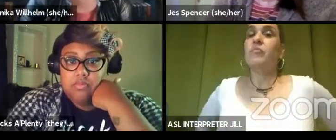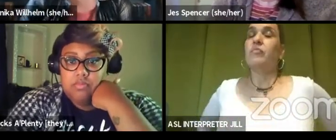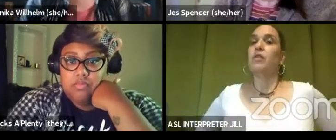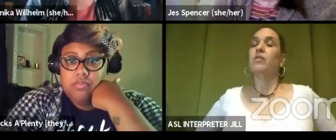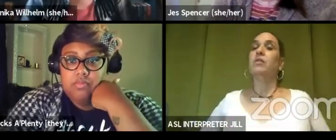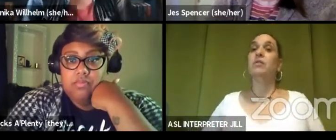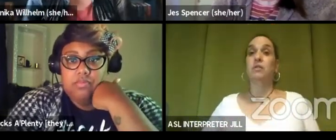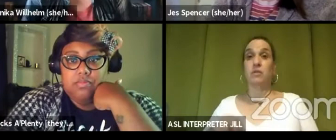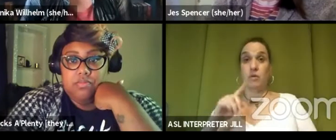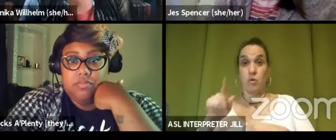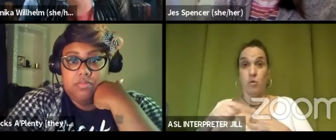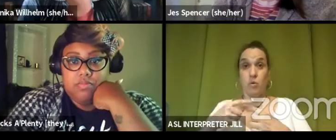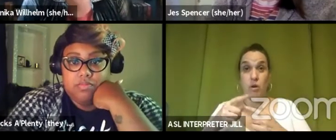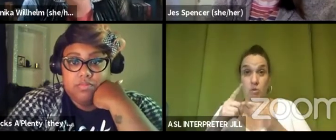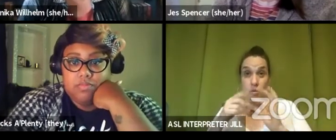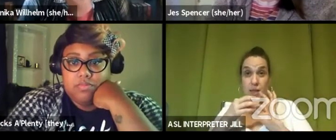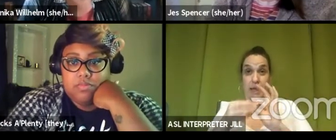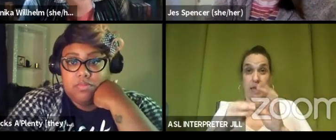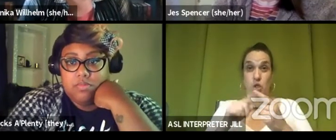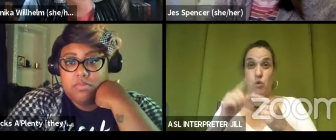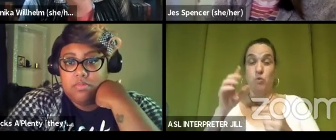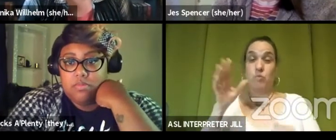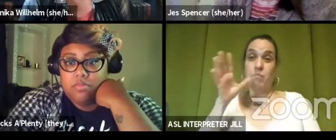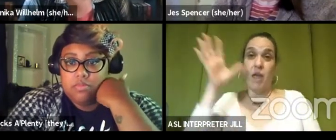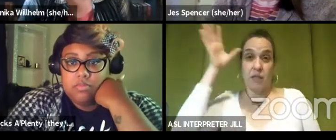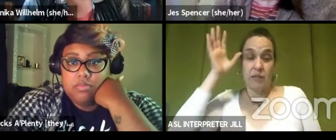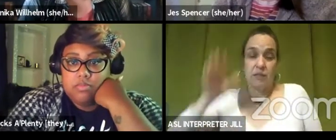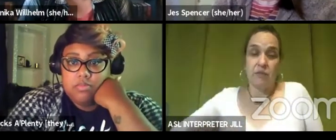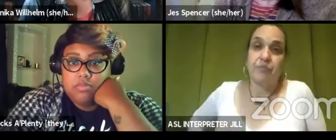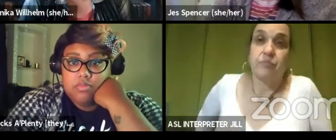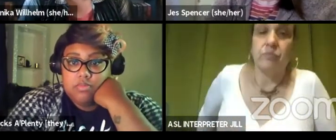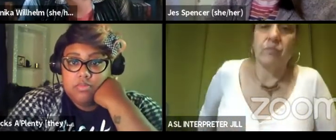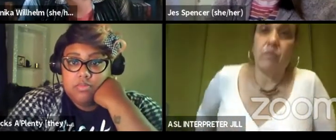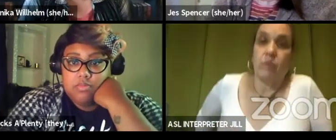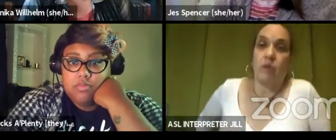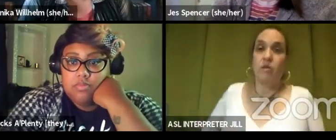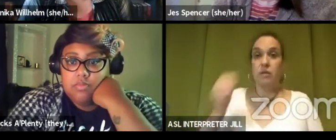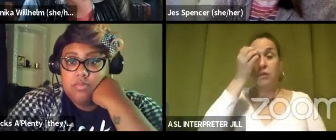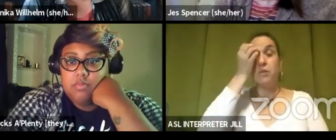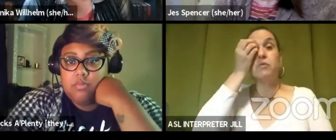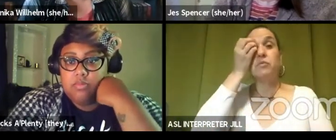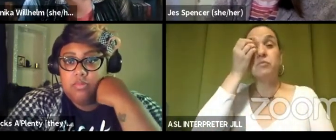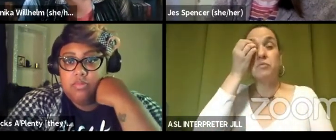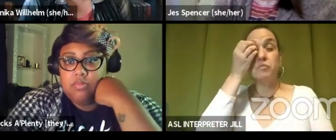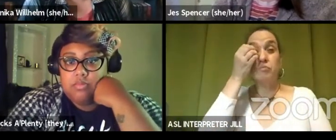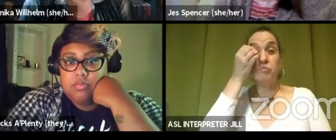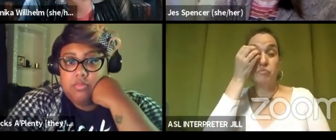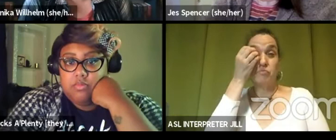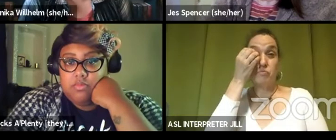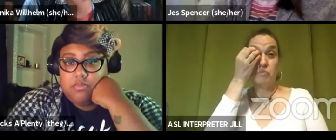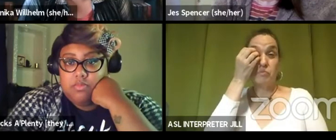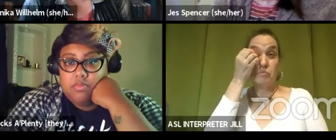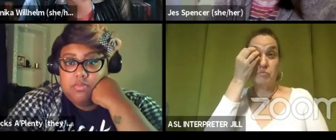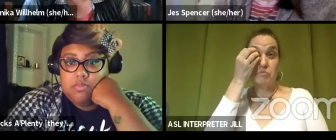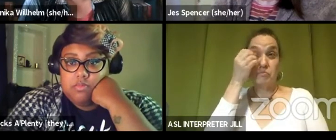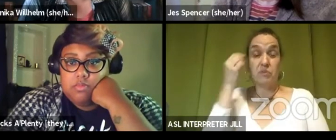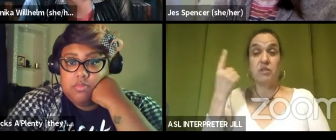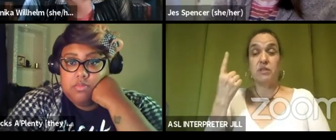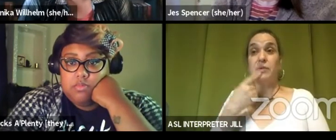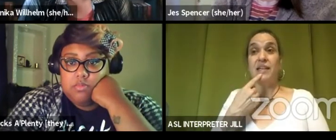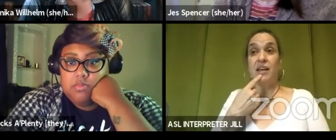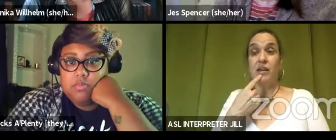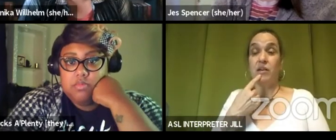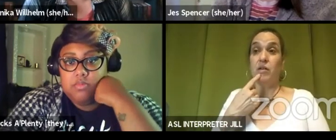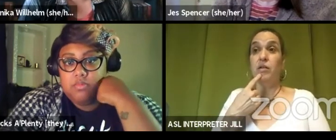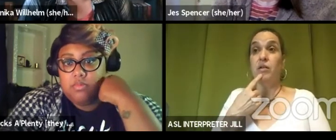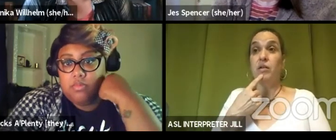to parenting, like, to, like, I want to, like, mesh those together. Like, you know, just the act of someone being, saying, again, it gets